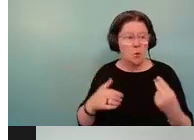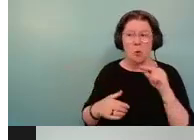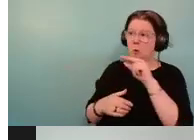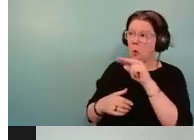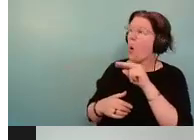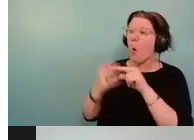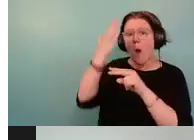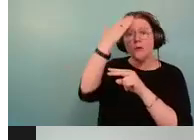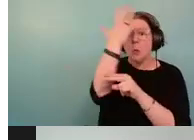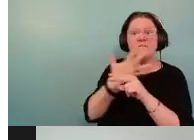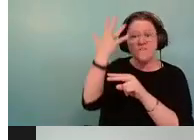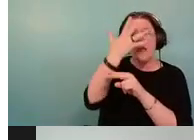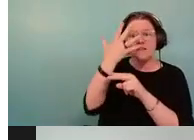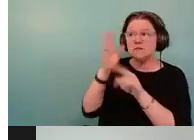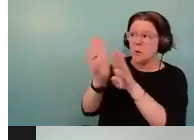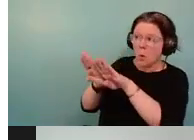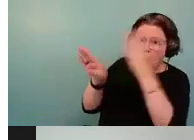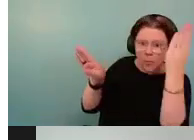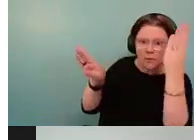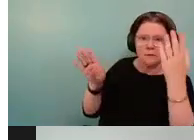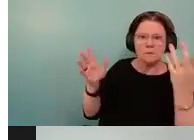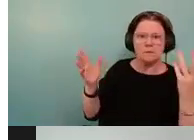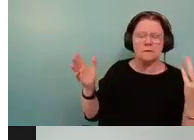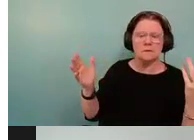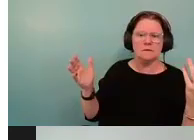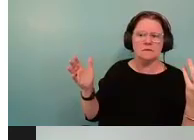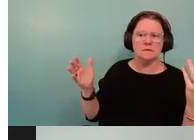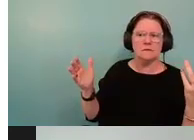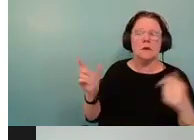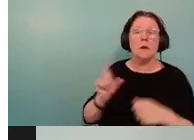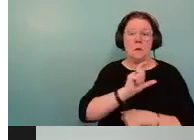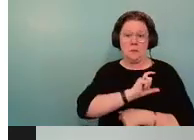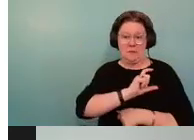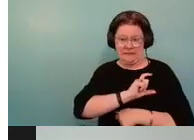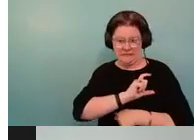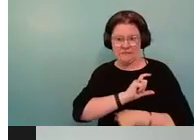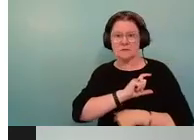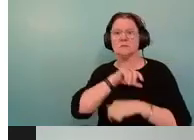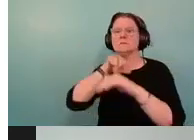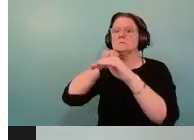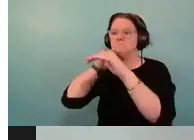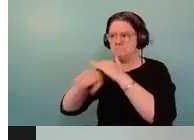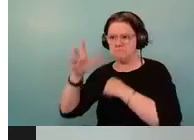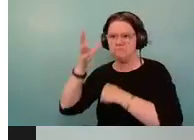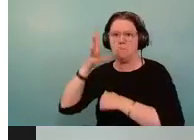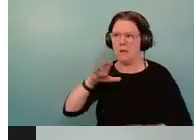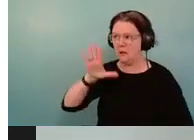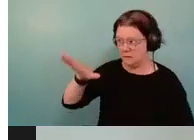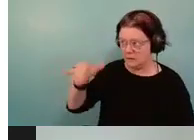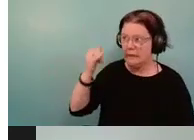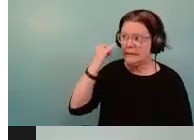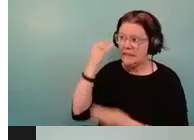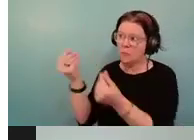she knew, she let them in. So the police went to the men and said, if you return